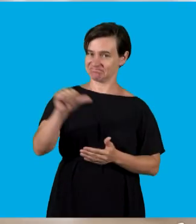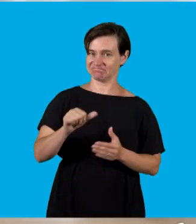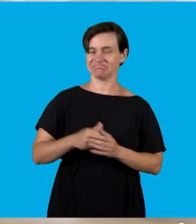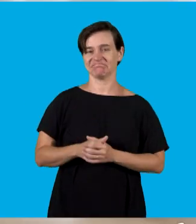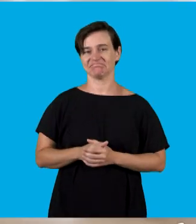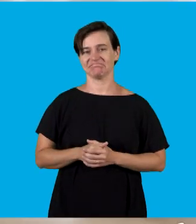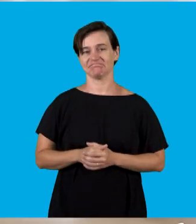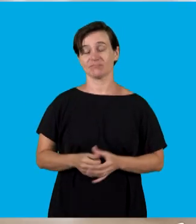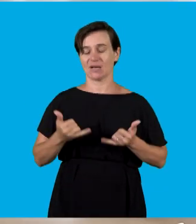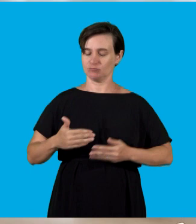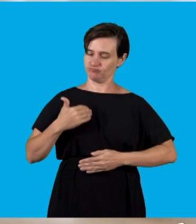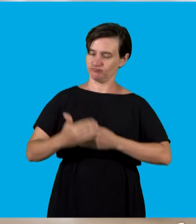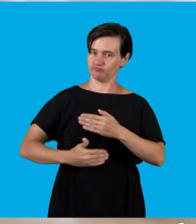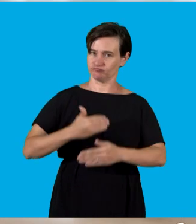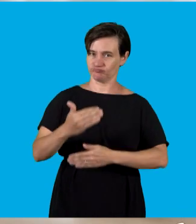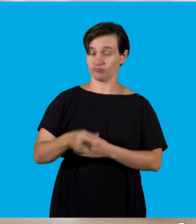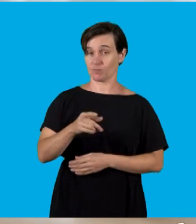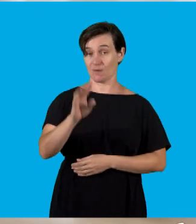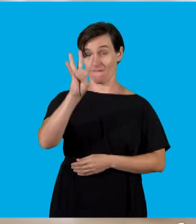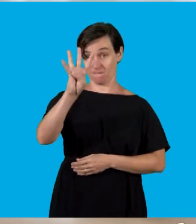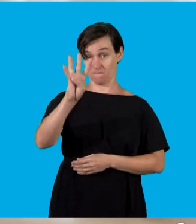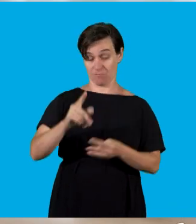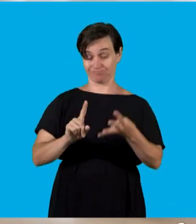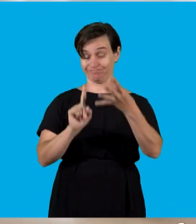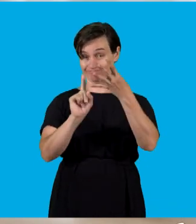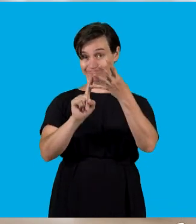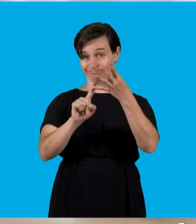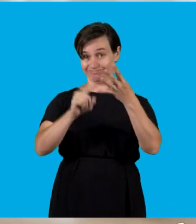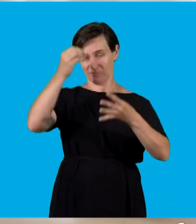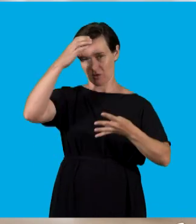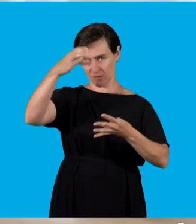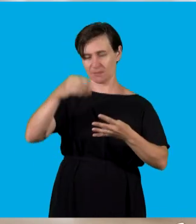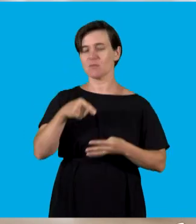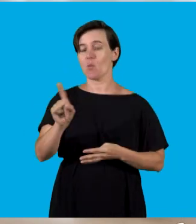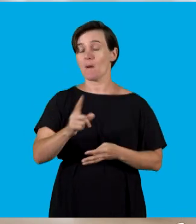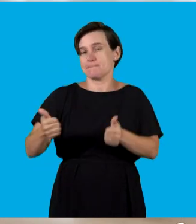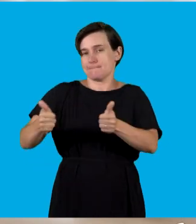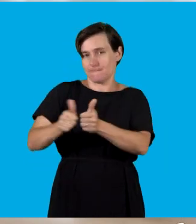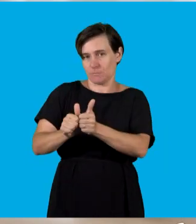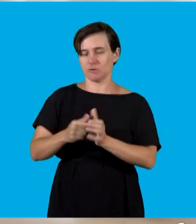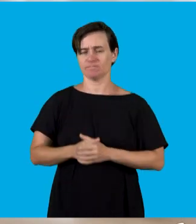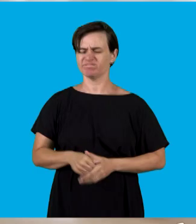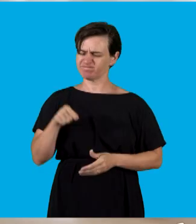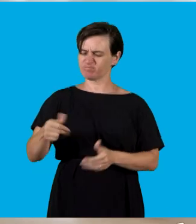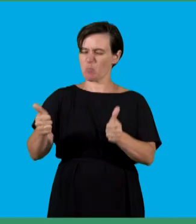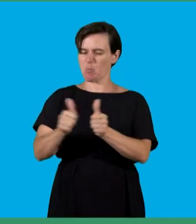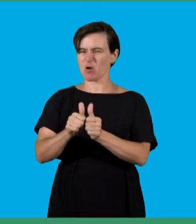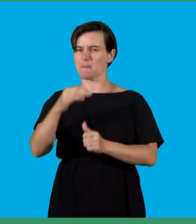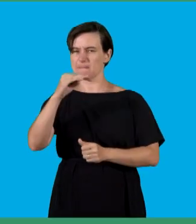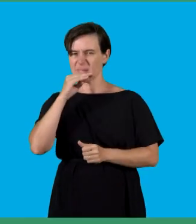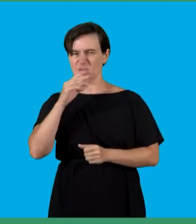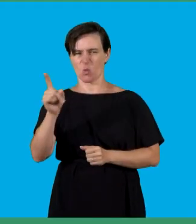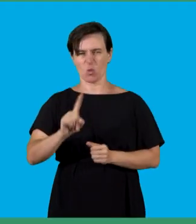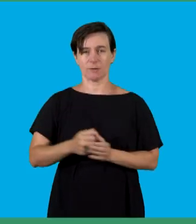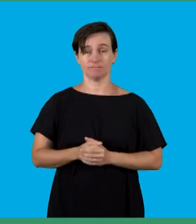Welcome back, grade 10s. Now let us continue with our fourth concept, which is partnership. The definition of a partnership: